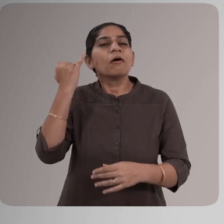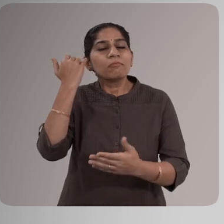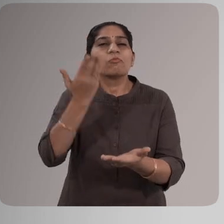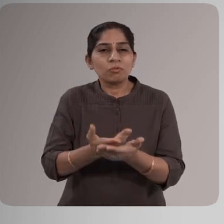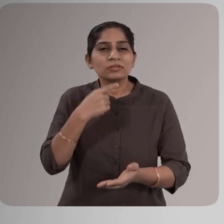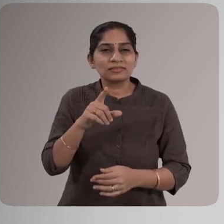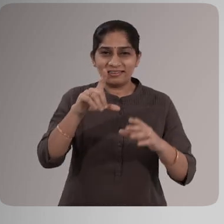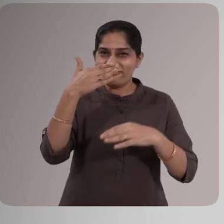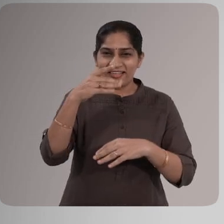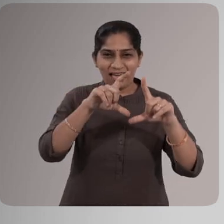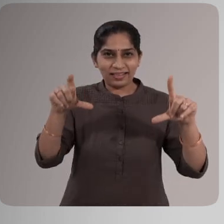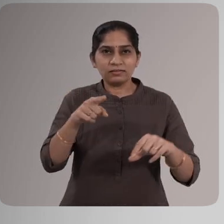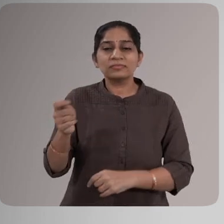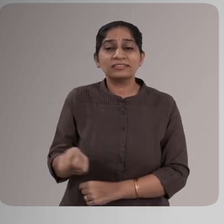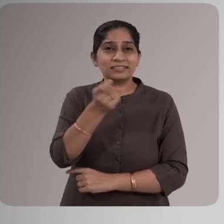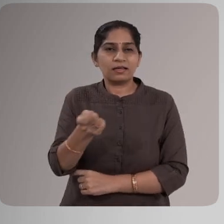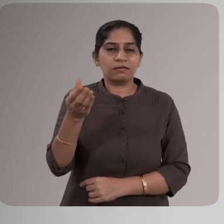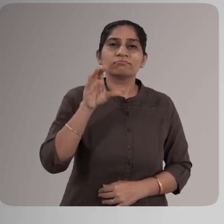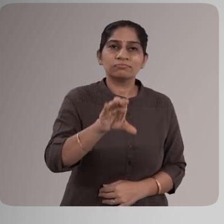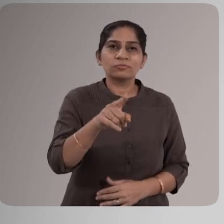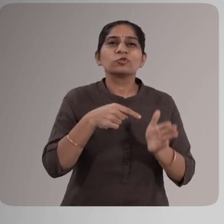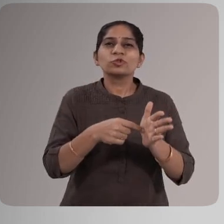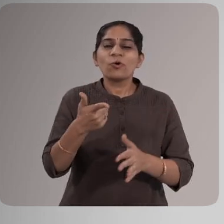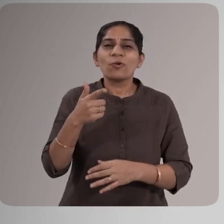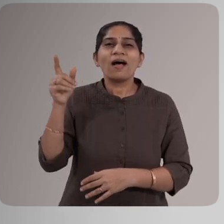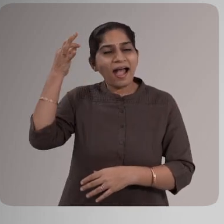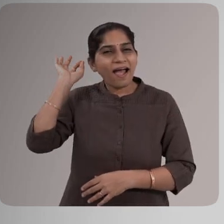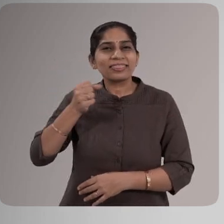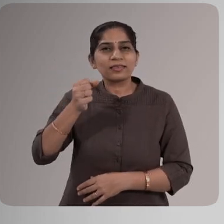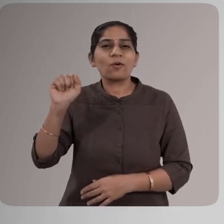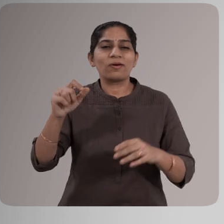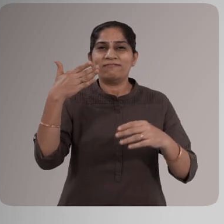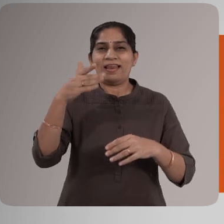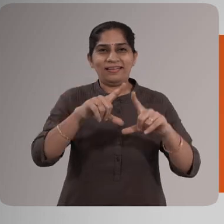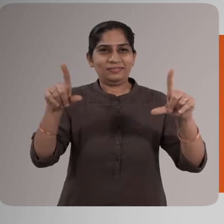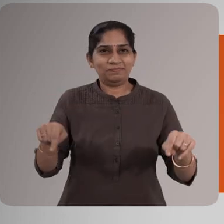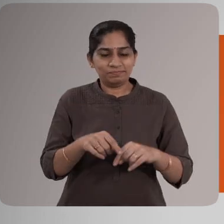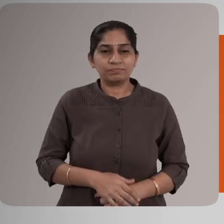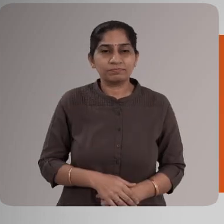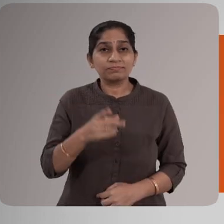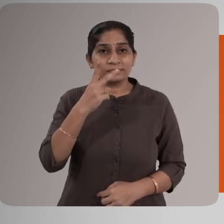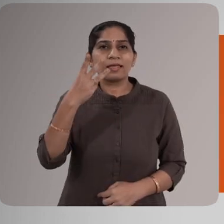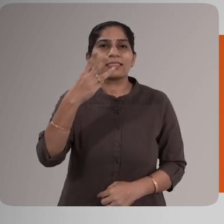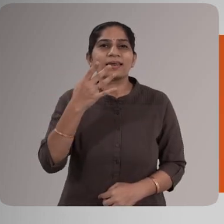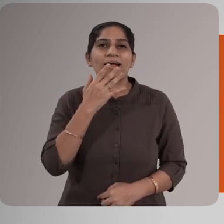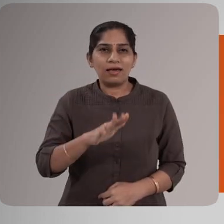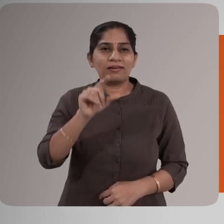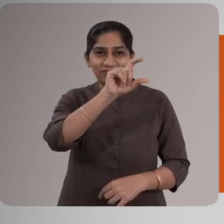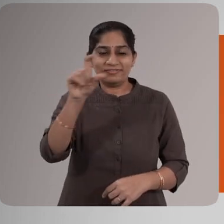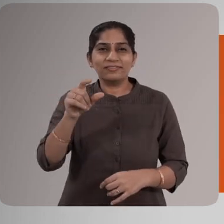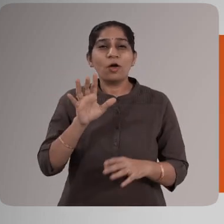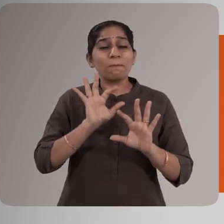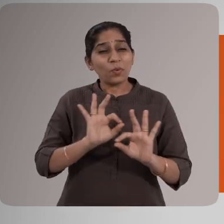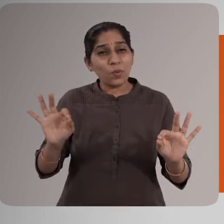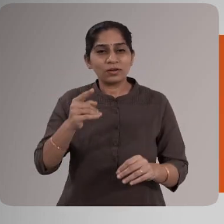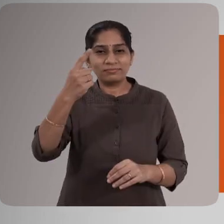the charkha, symbolizing self-reliance, in the center of the Gandhian flag, a tricolour representing